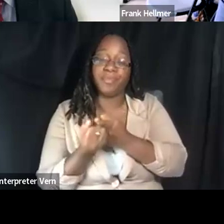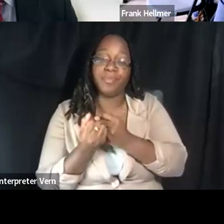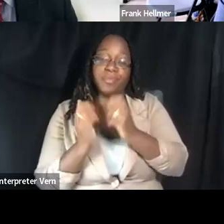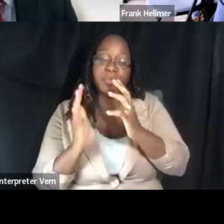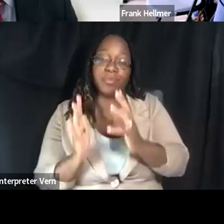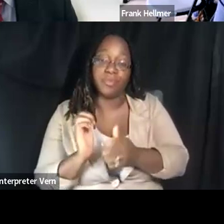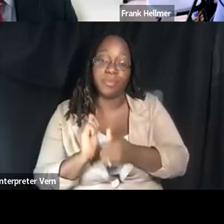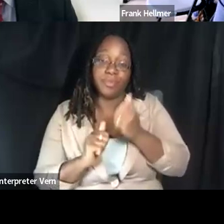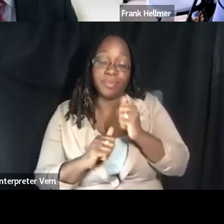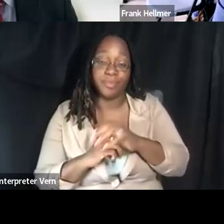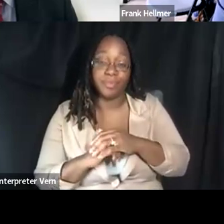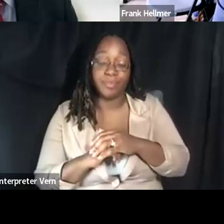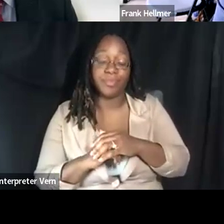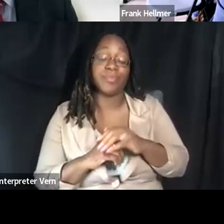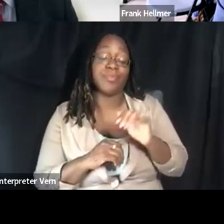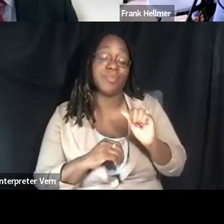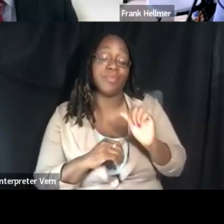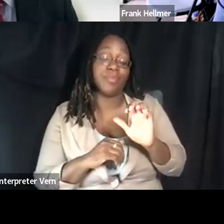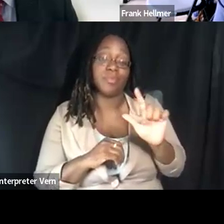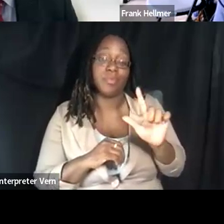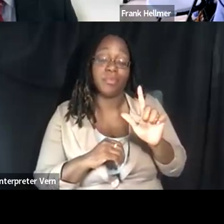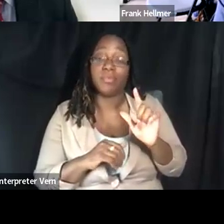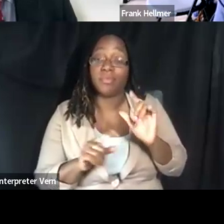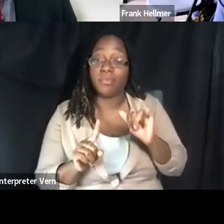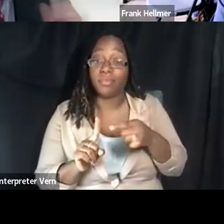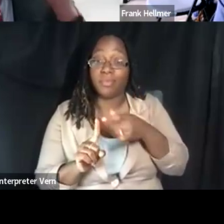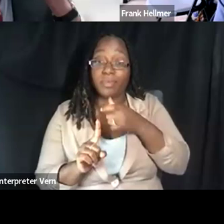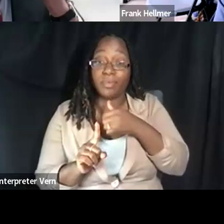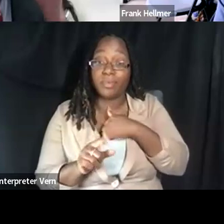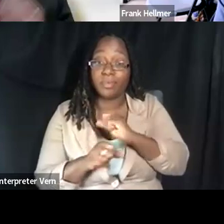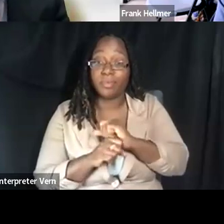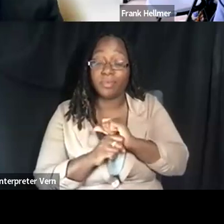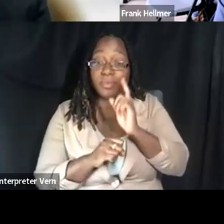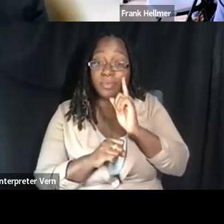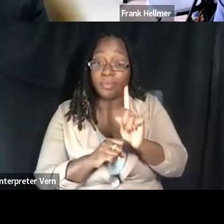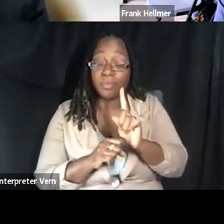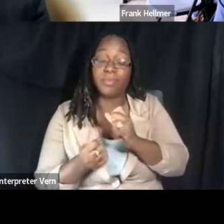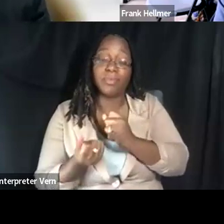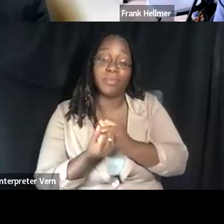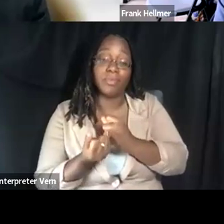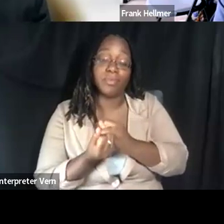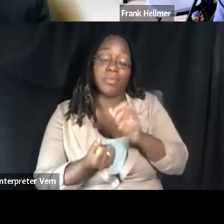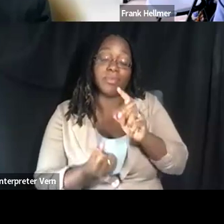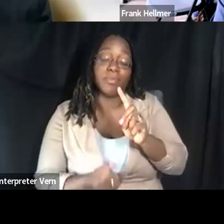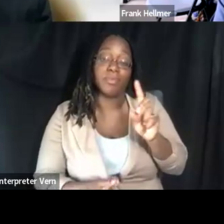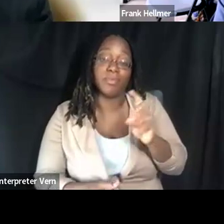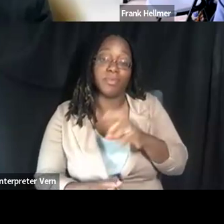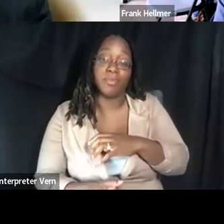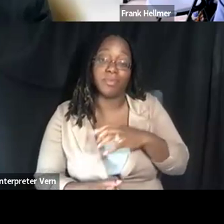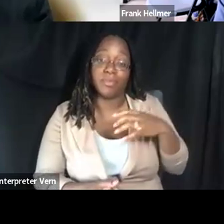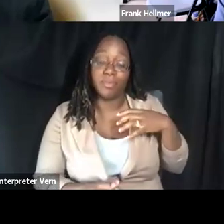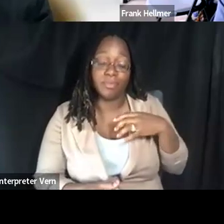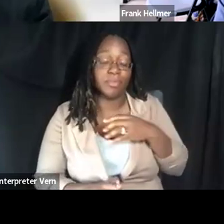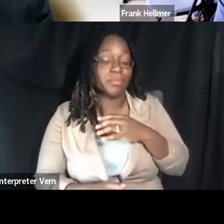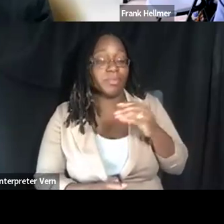And ACL, who I work for, are very supportive of the DD councils and the P&As and Nickel